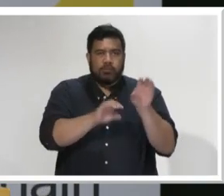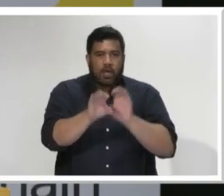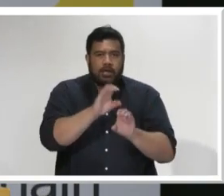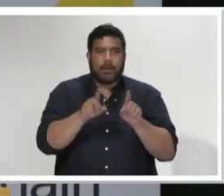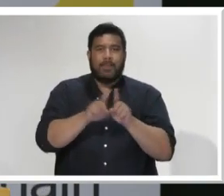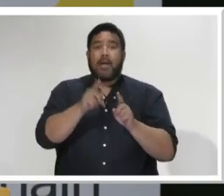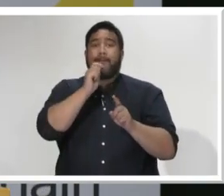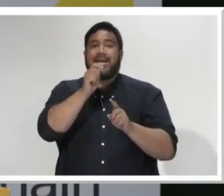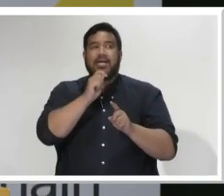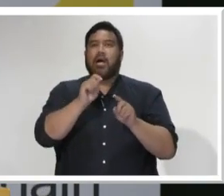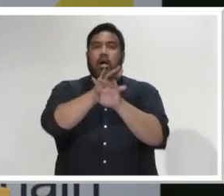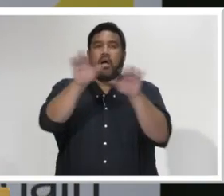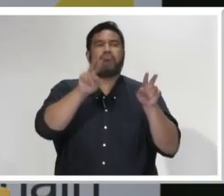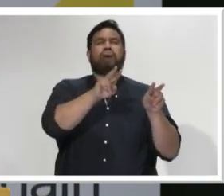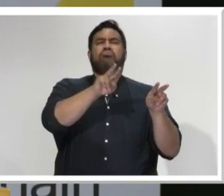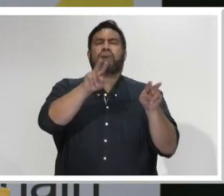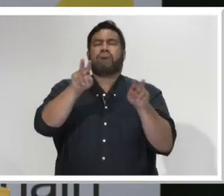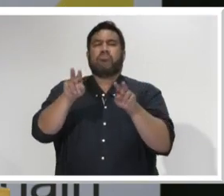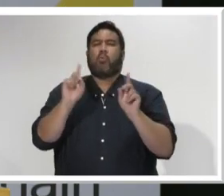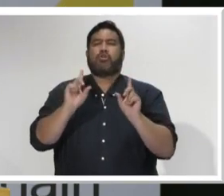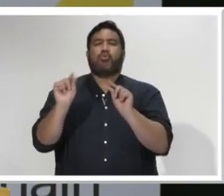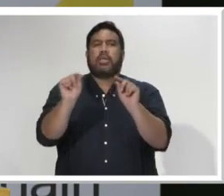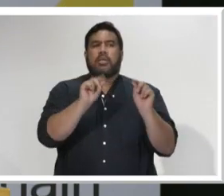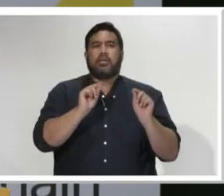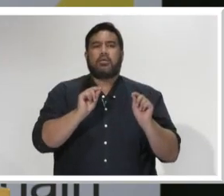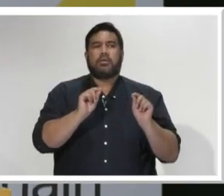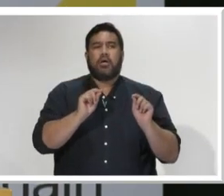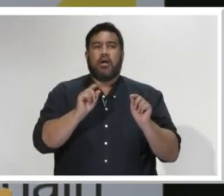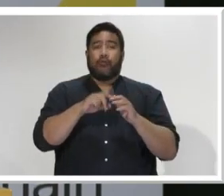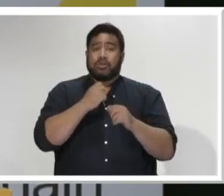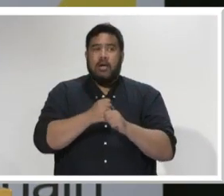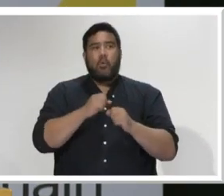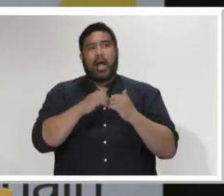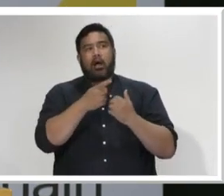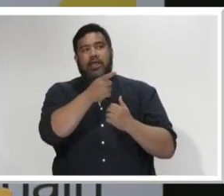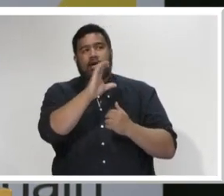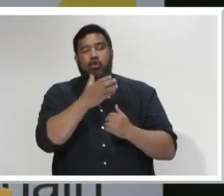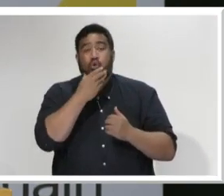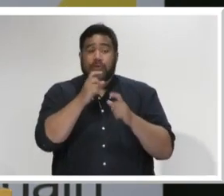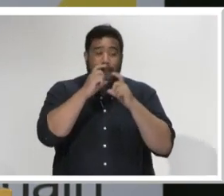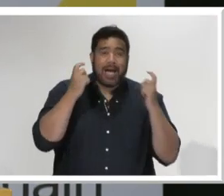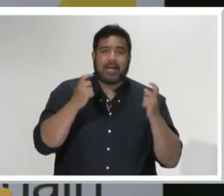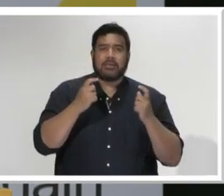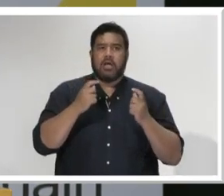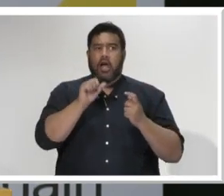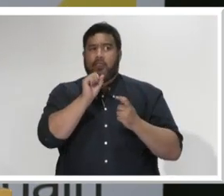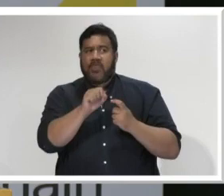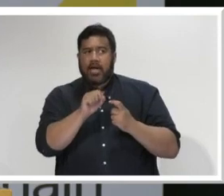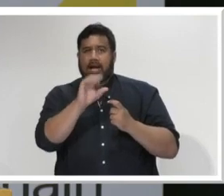out what it is they're planning to do, and that includes the place of masks, including widespread public wearing of those.